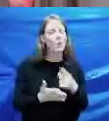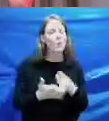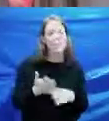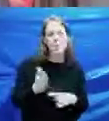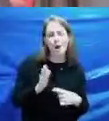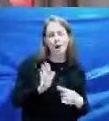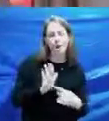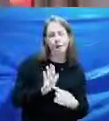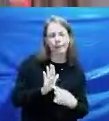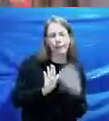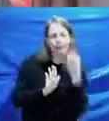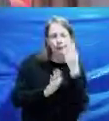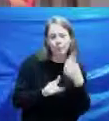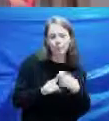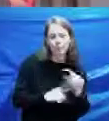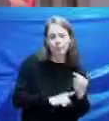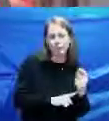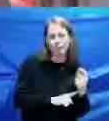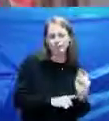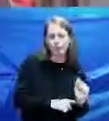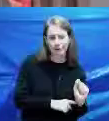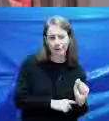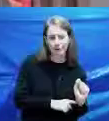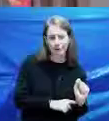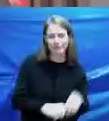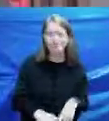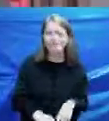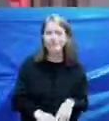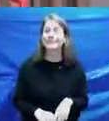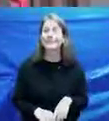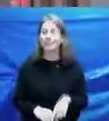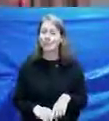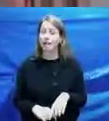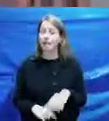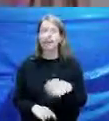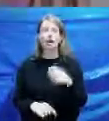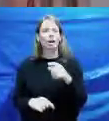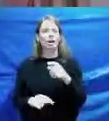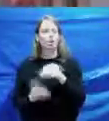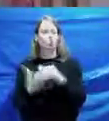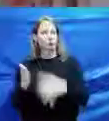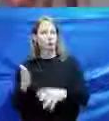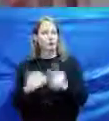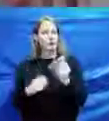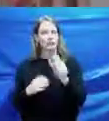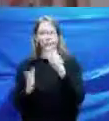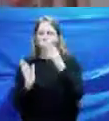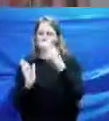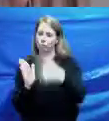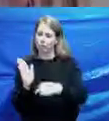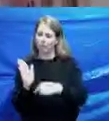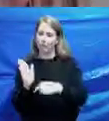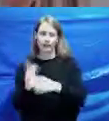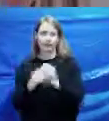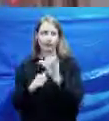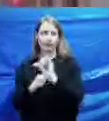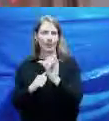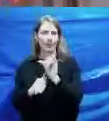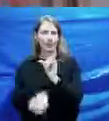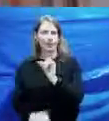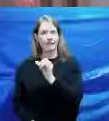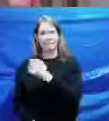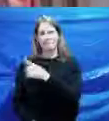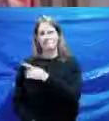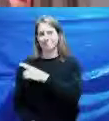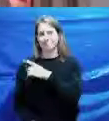of students start learning how to read like a detective and write like a reporter. That is a college career ready skill that hopefully